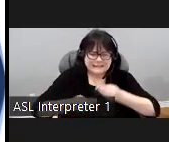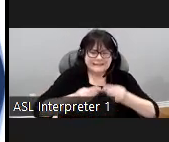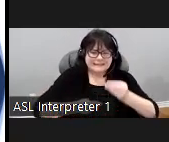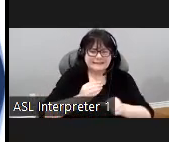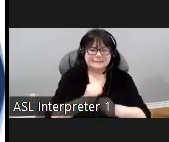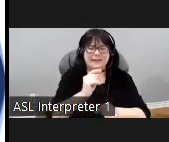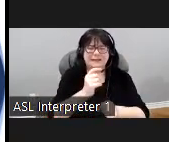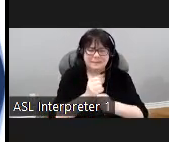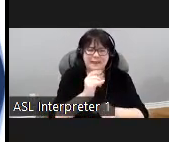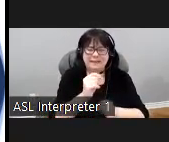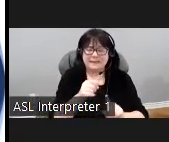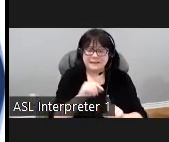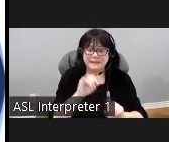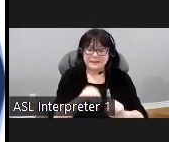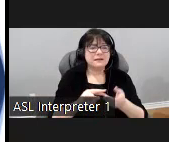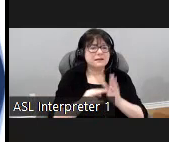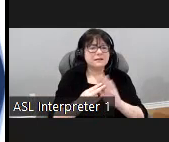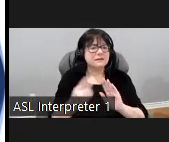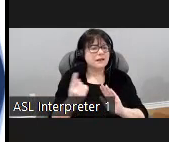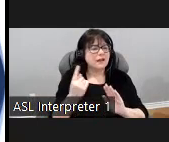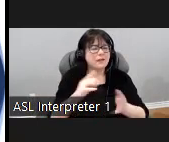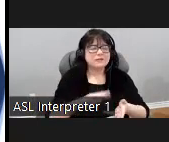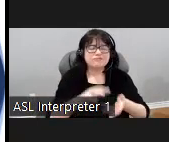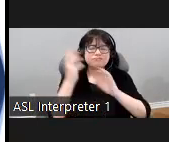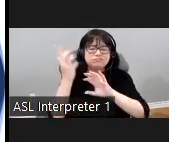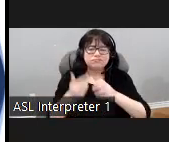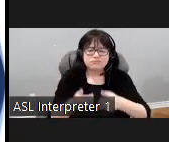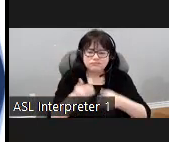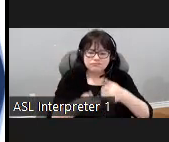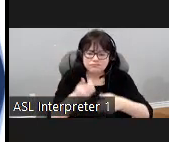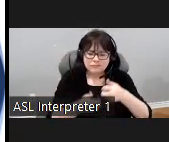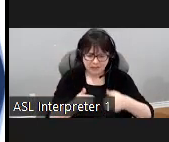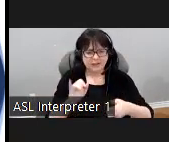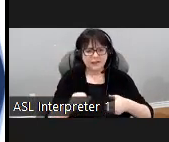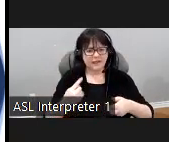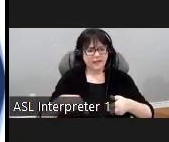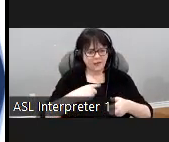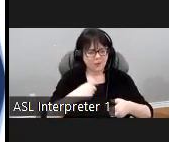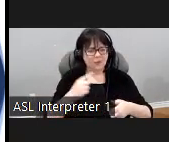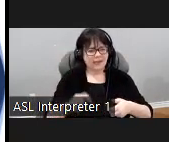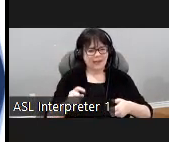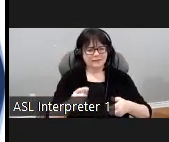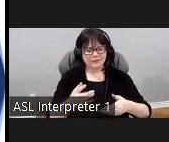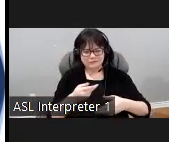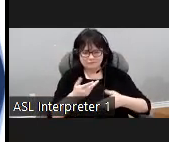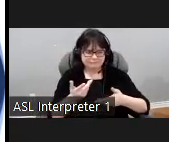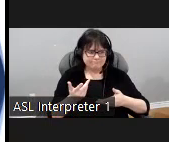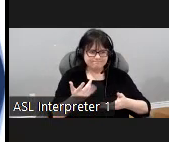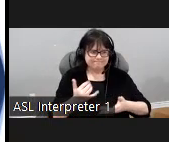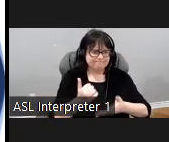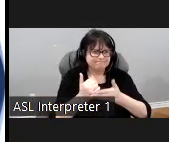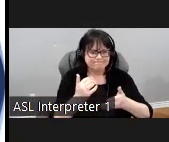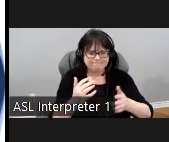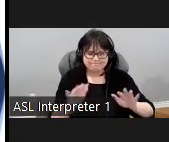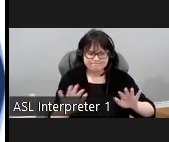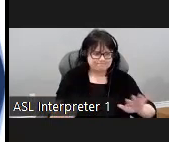so the inequities that are in society kind of set us up to be dealing with these things. And then, of course,